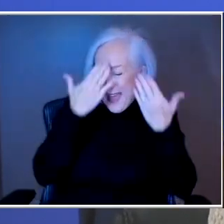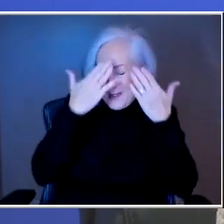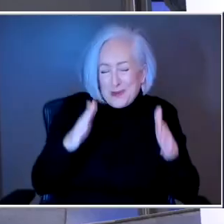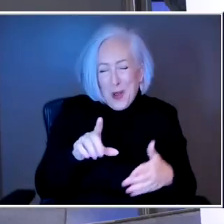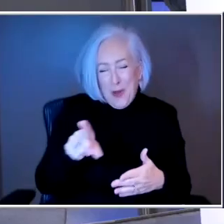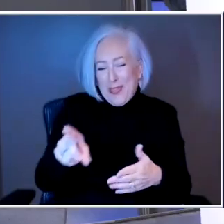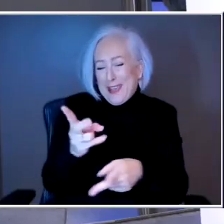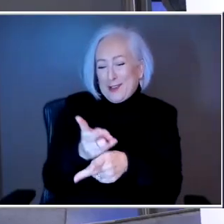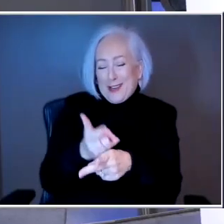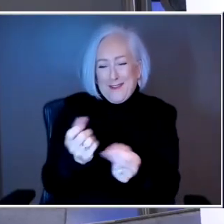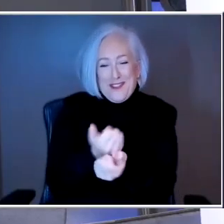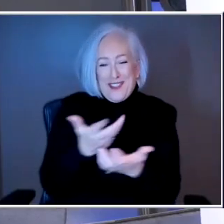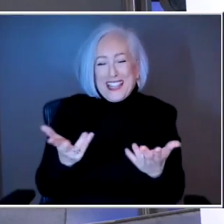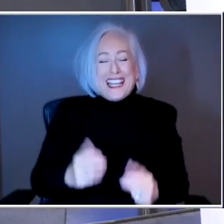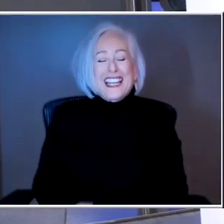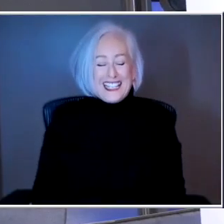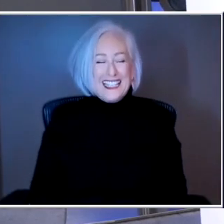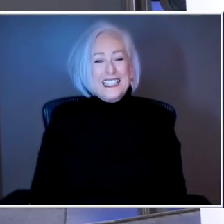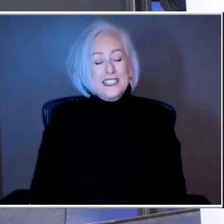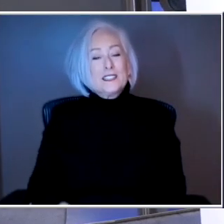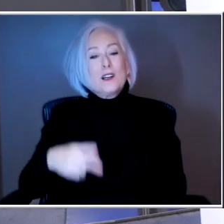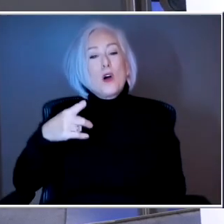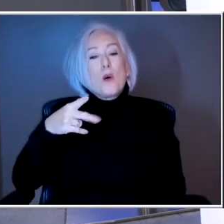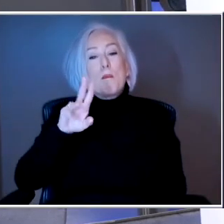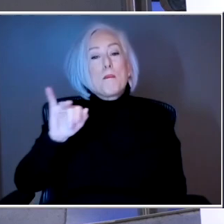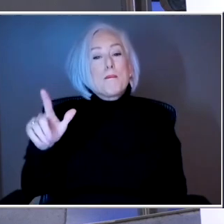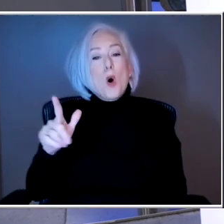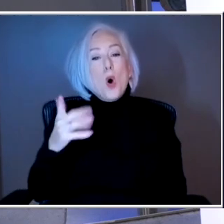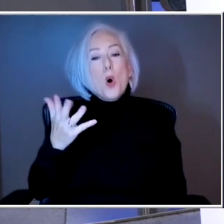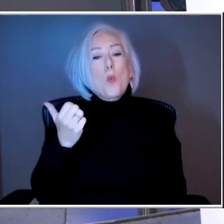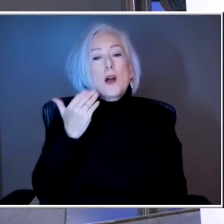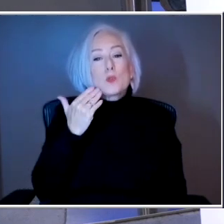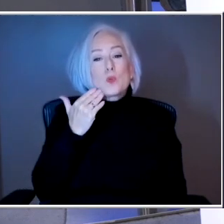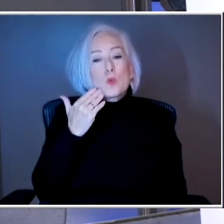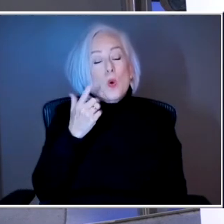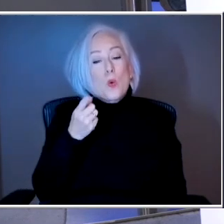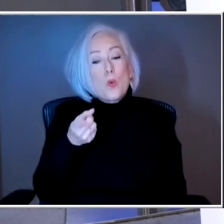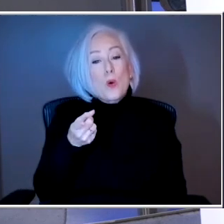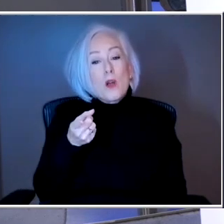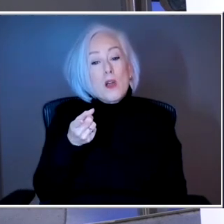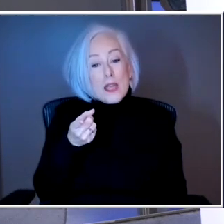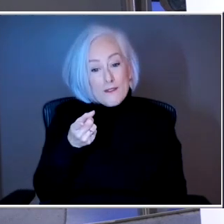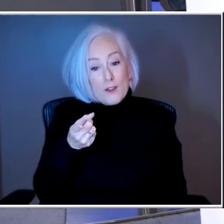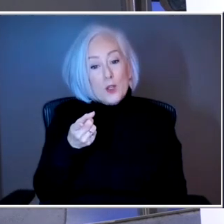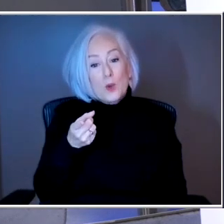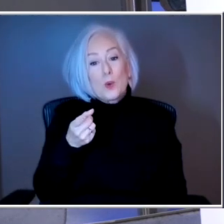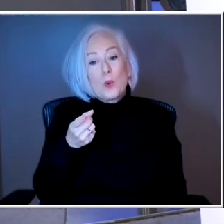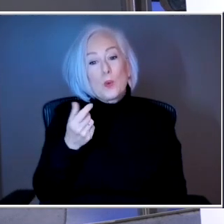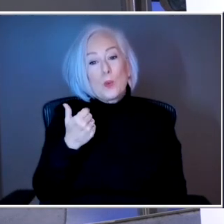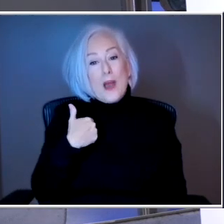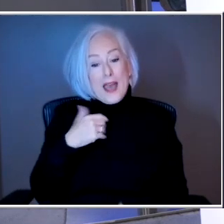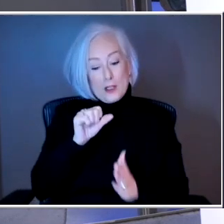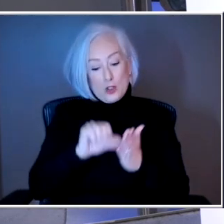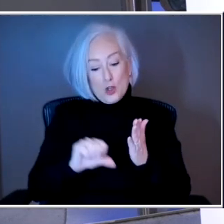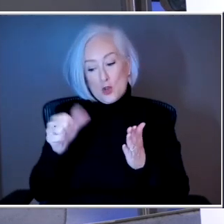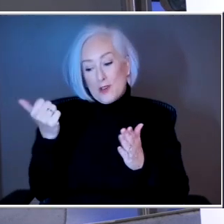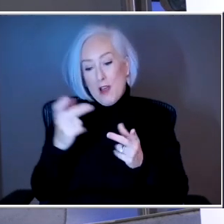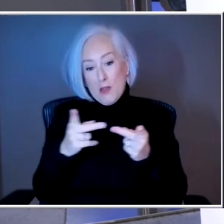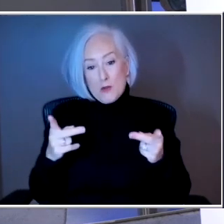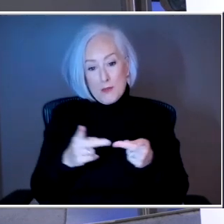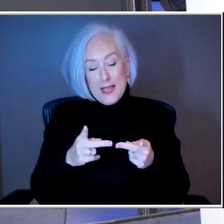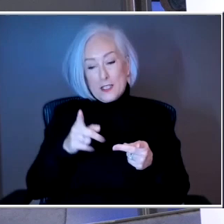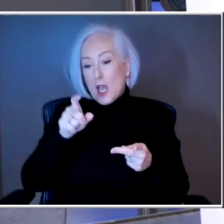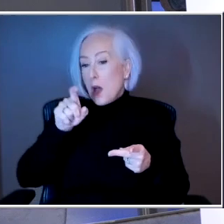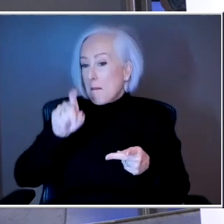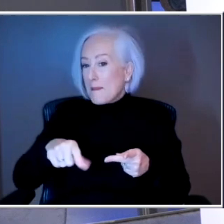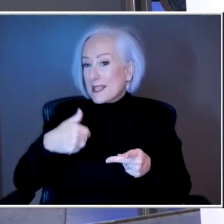me. So. Paul wants to know, perhaps if you've had your surgery done elsewhere, do you have to be referred from a doctor to